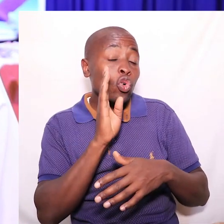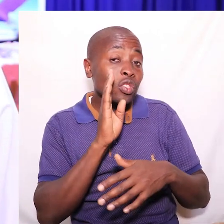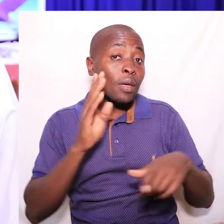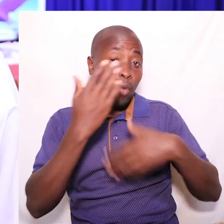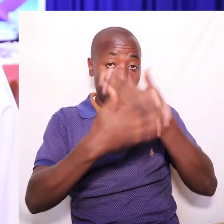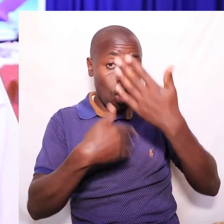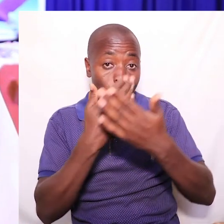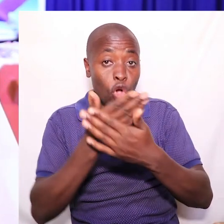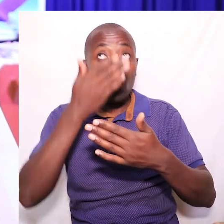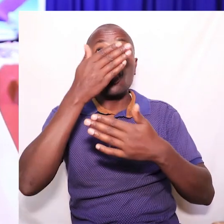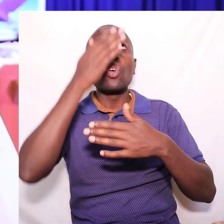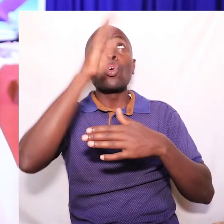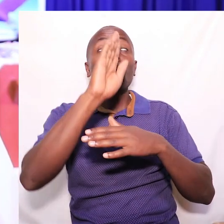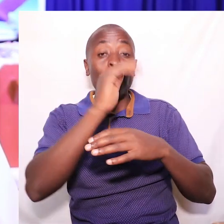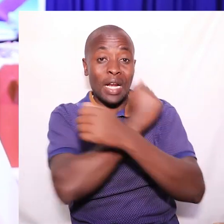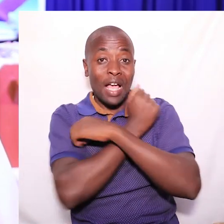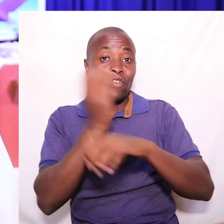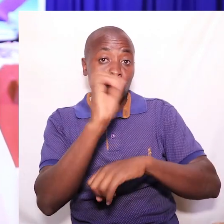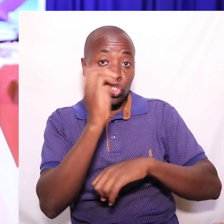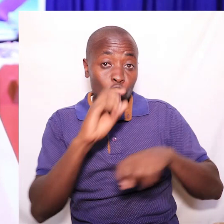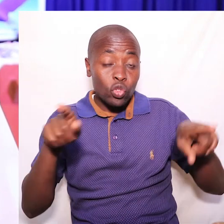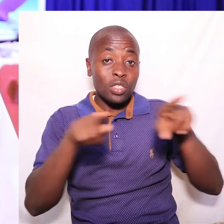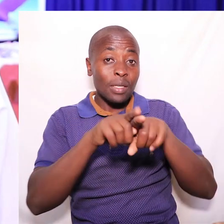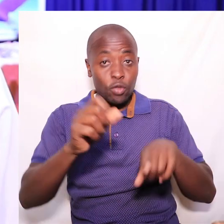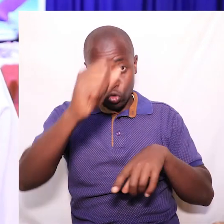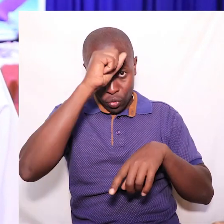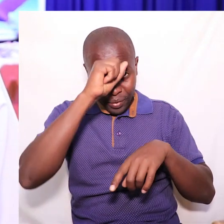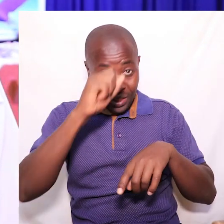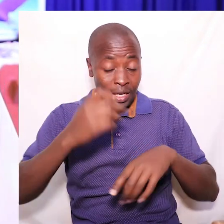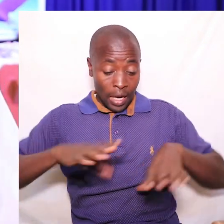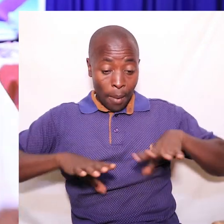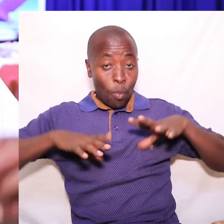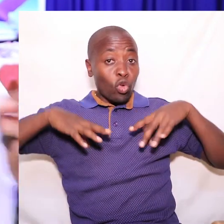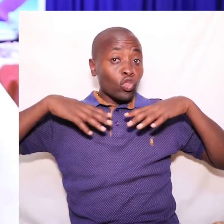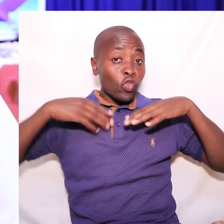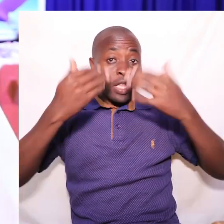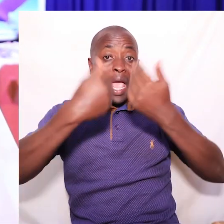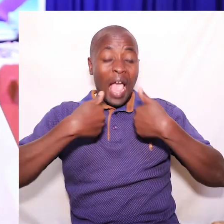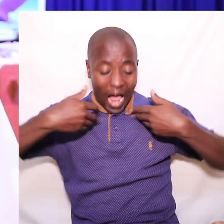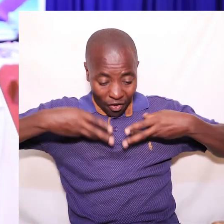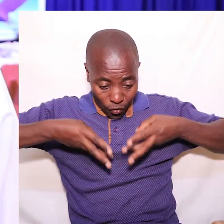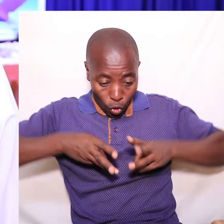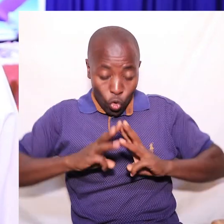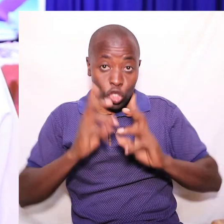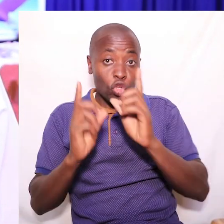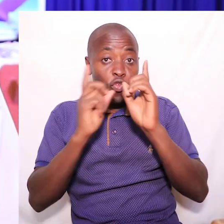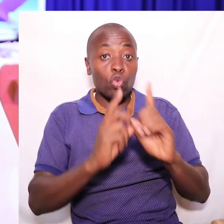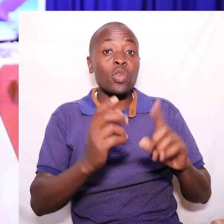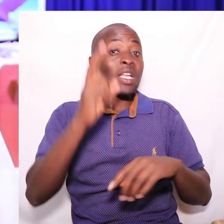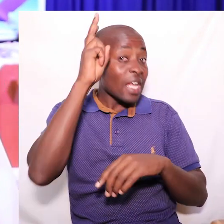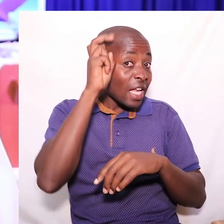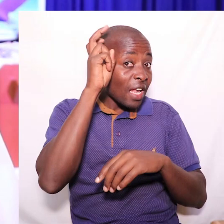slanderers, God-haters, insolent, arrogant, and boastful. They invent ways of doing evil.